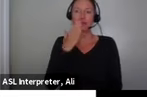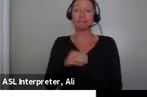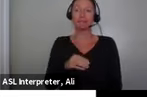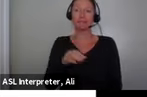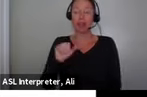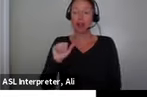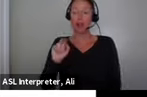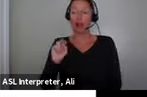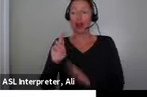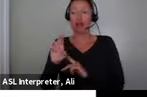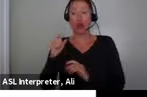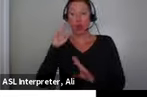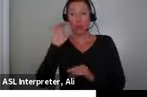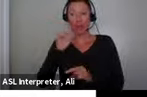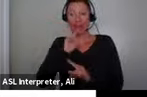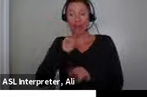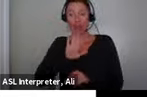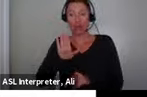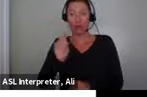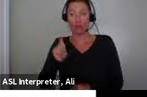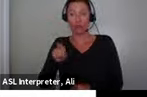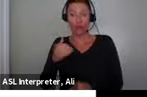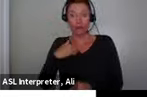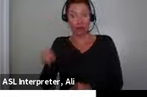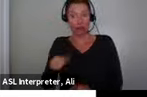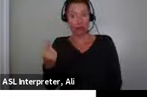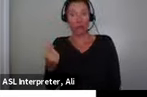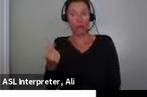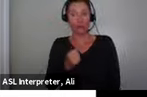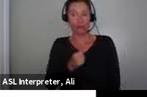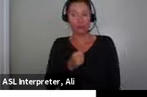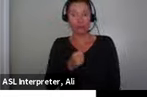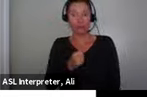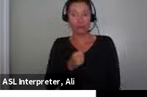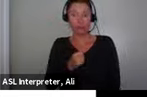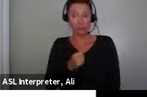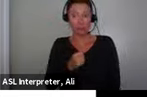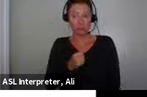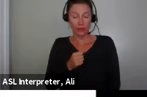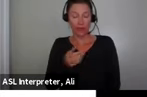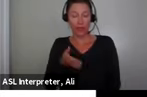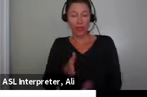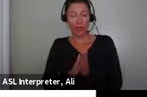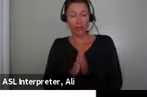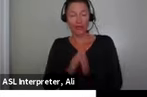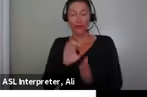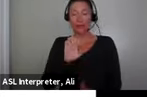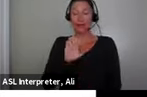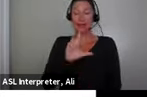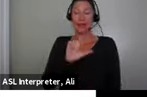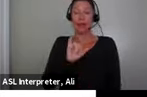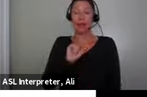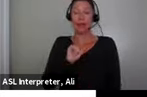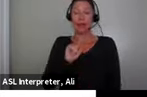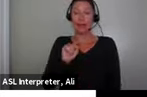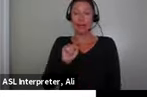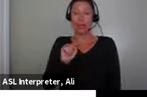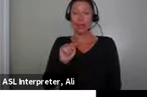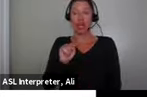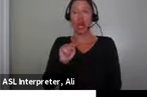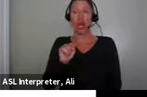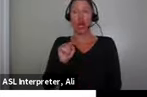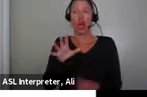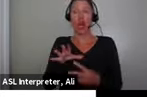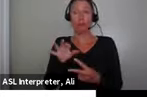Andre, hope that answered your question. I see that you have a follow-up question. Andre, you ask, is the Elliott option taking into